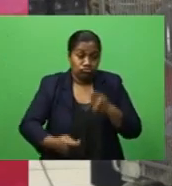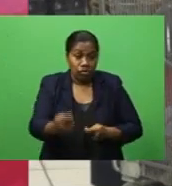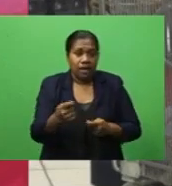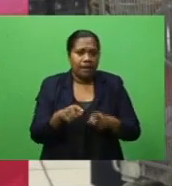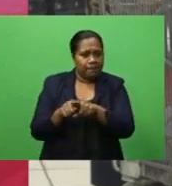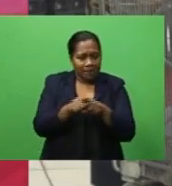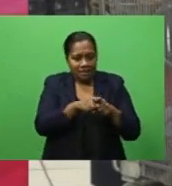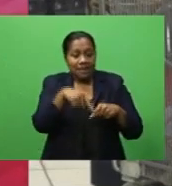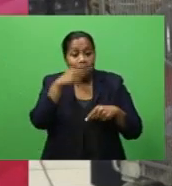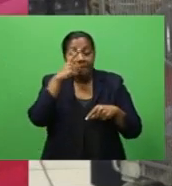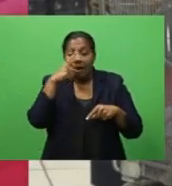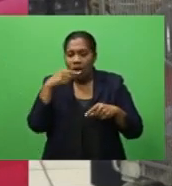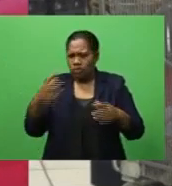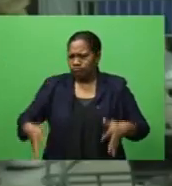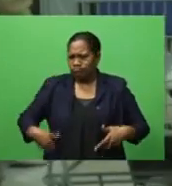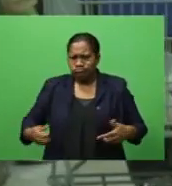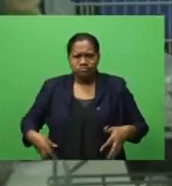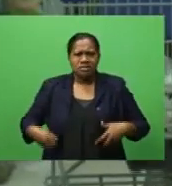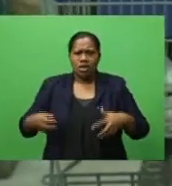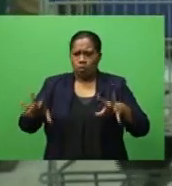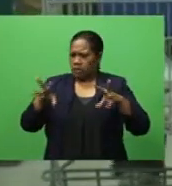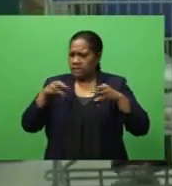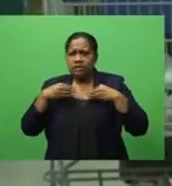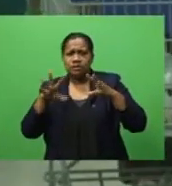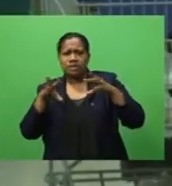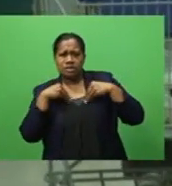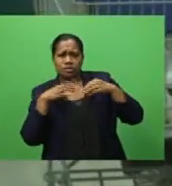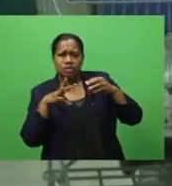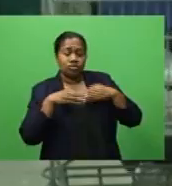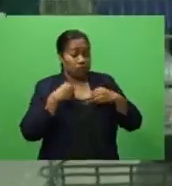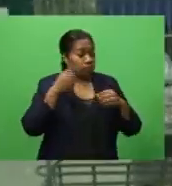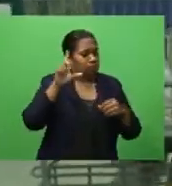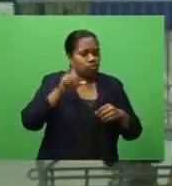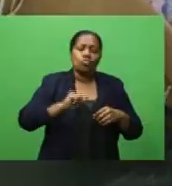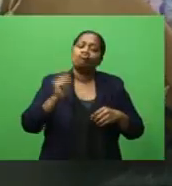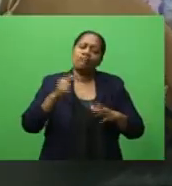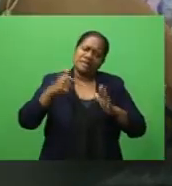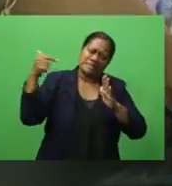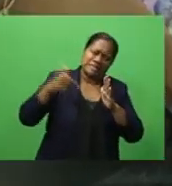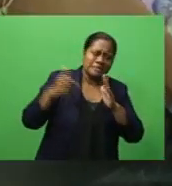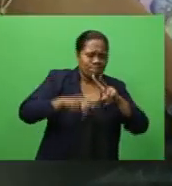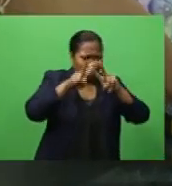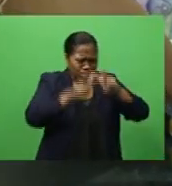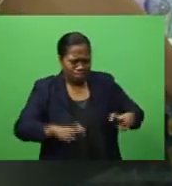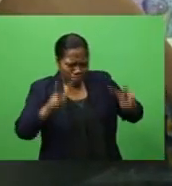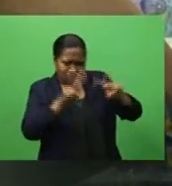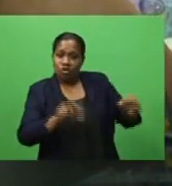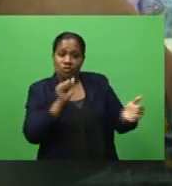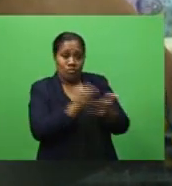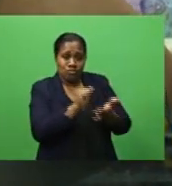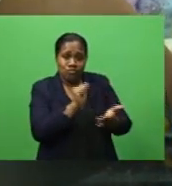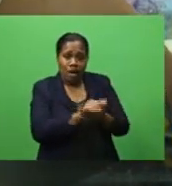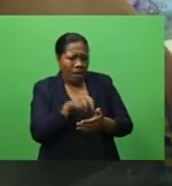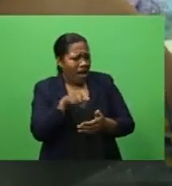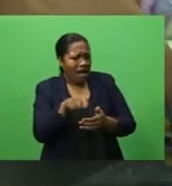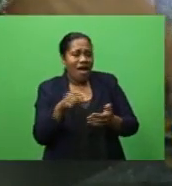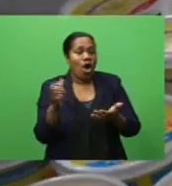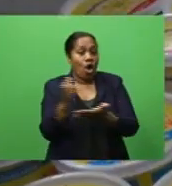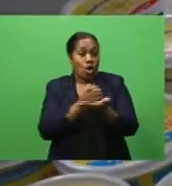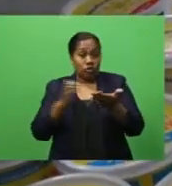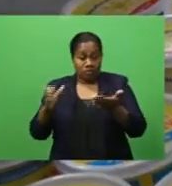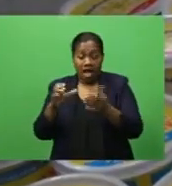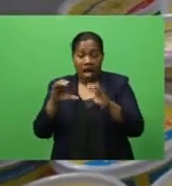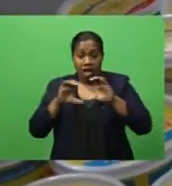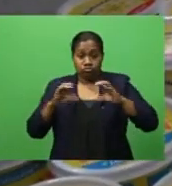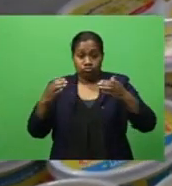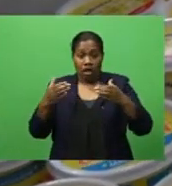of complaints that we receive, and, we do an in-depth investigation. When we do, say, market surveillances, this is something that the Consumer Council does it.